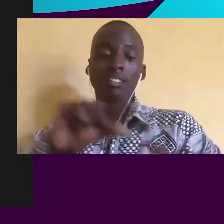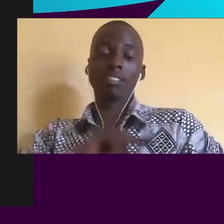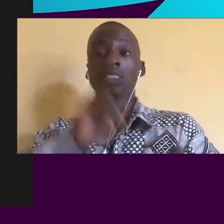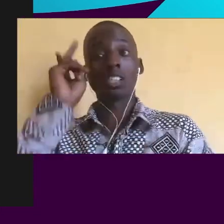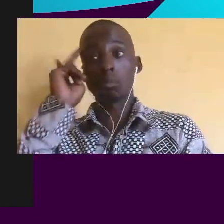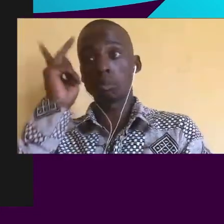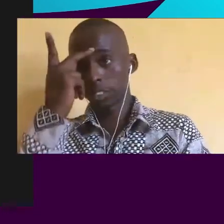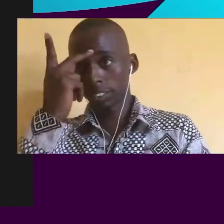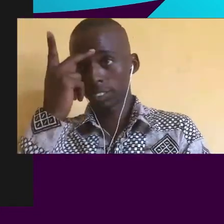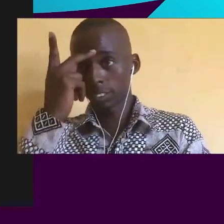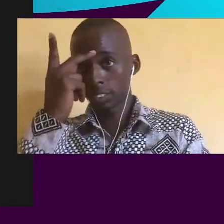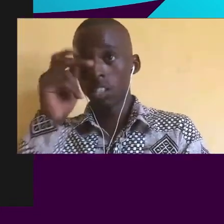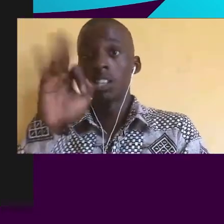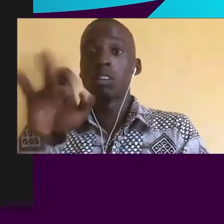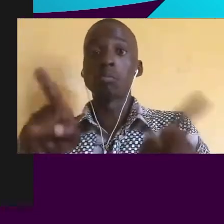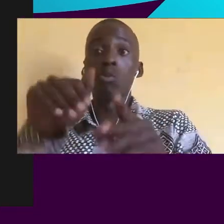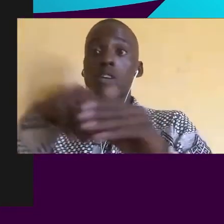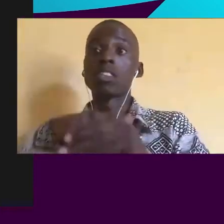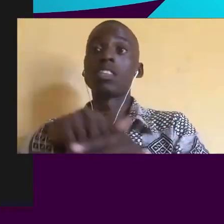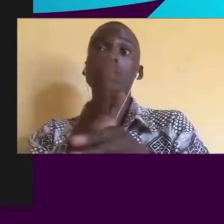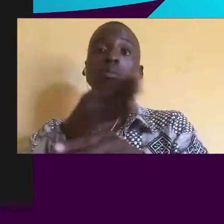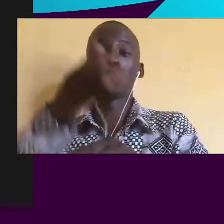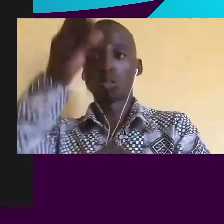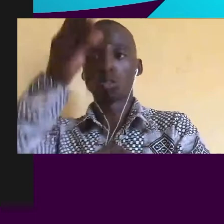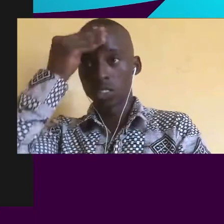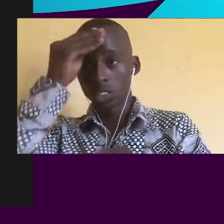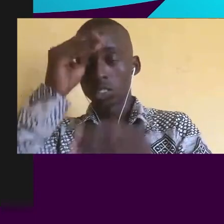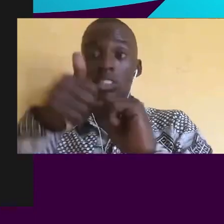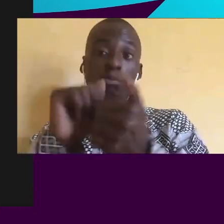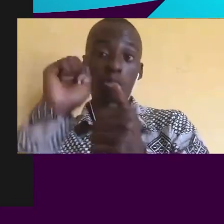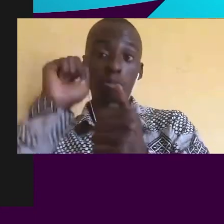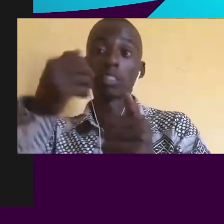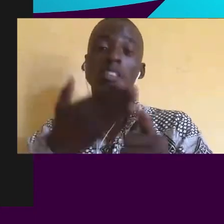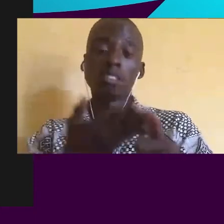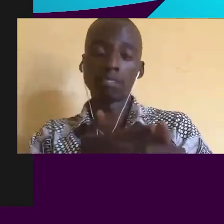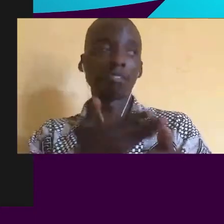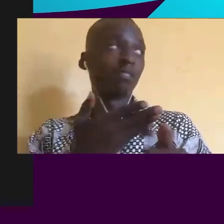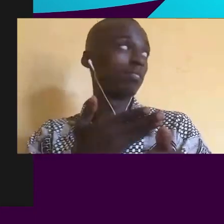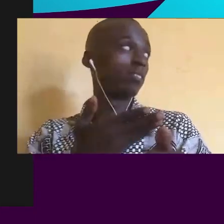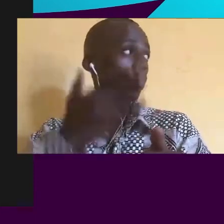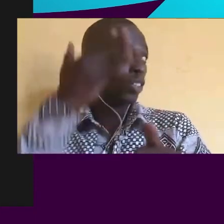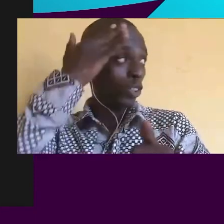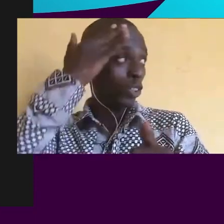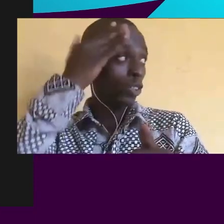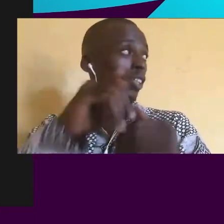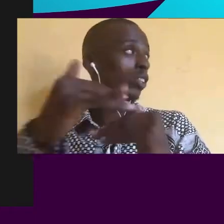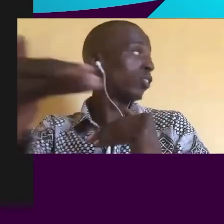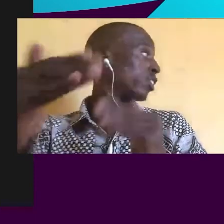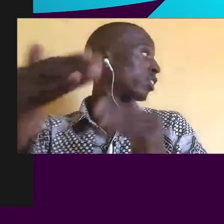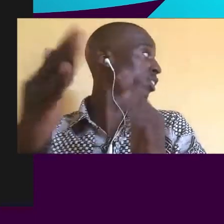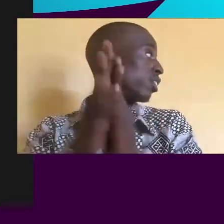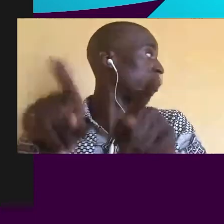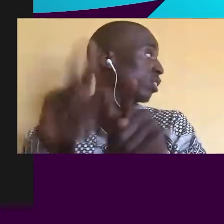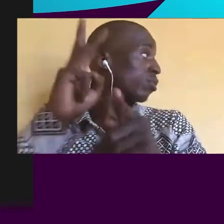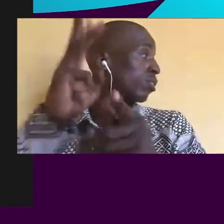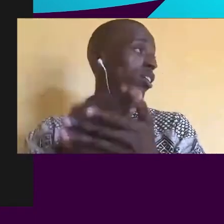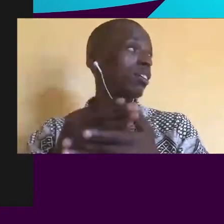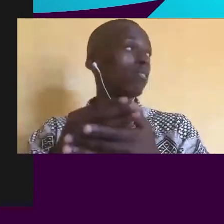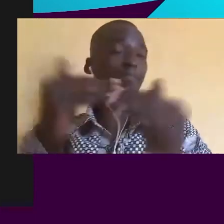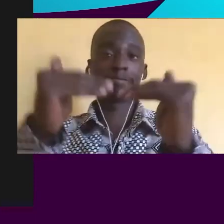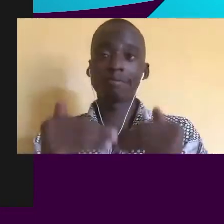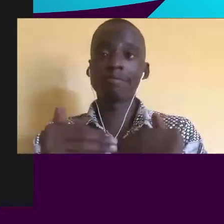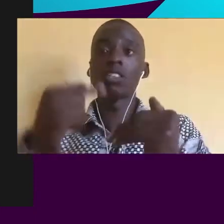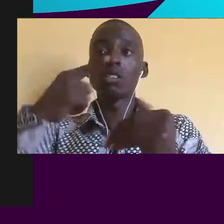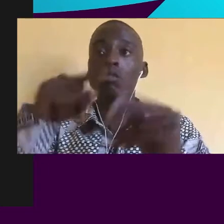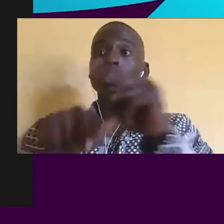People within the Ministry of Education and Sports should know that already. And that would have a trickle-down effect to the National Council of